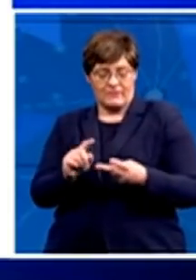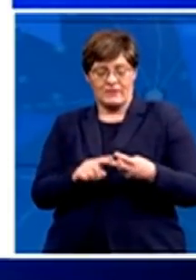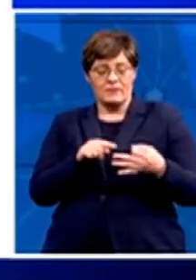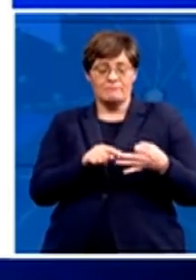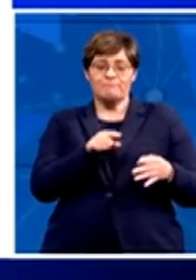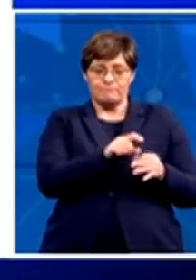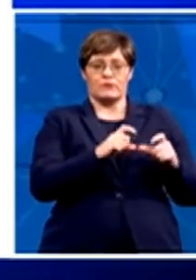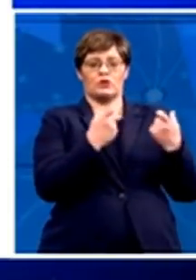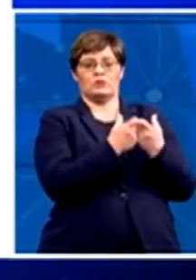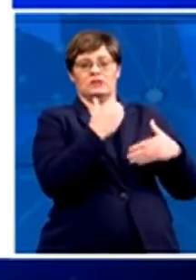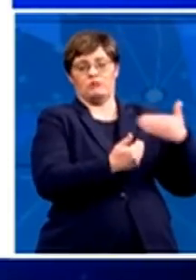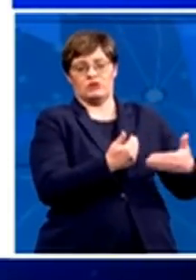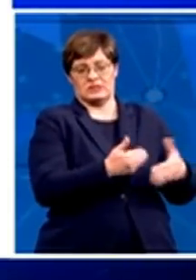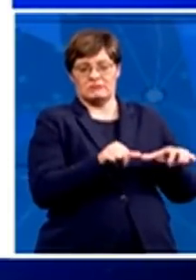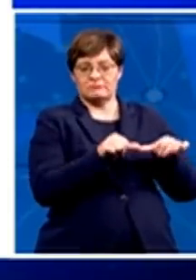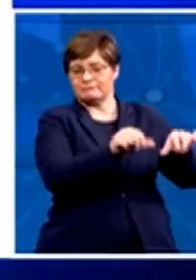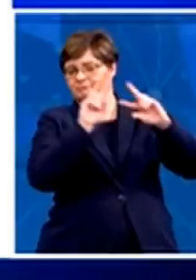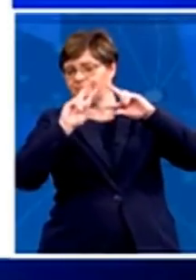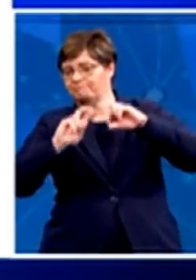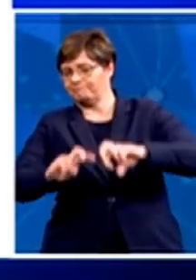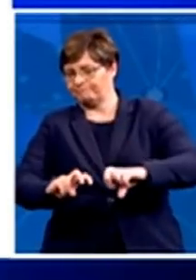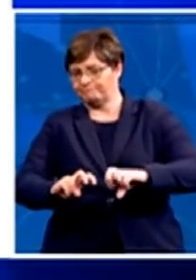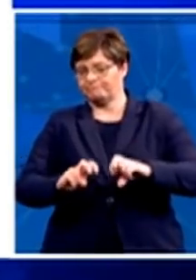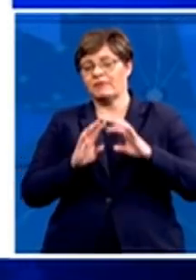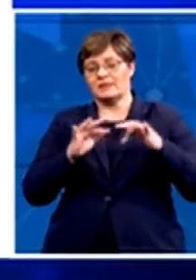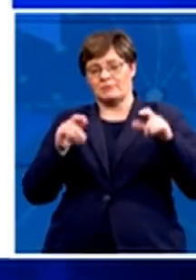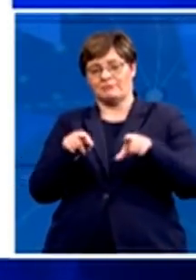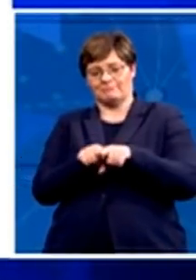if the Assembly so determines, which in this case it has.